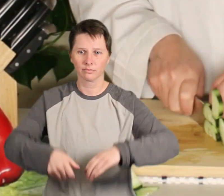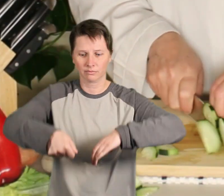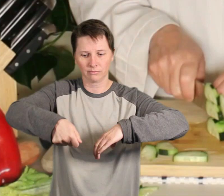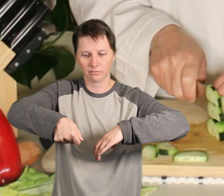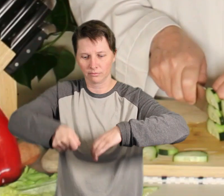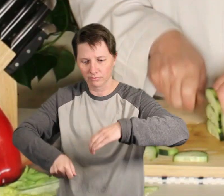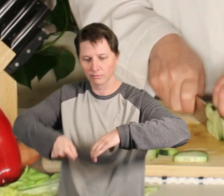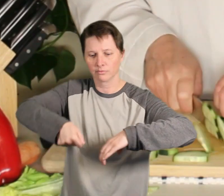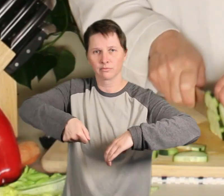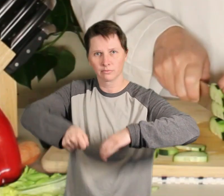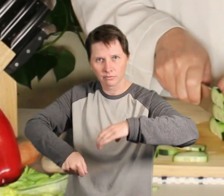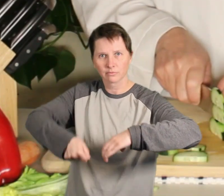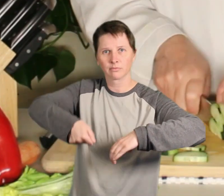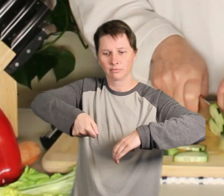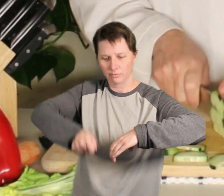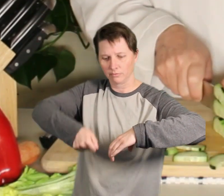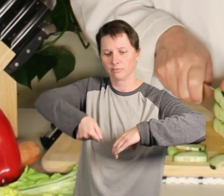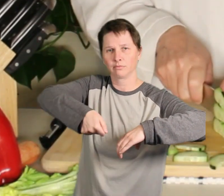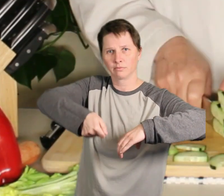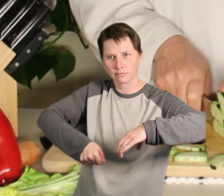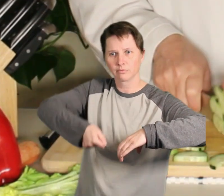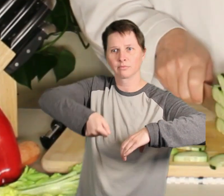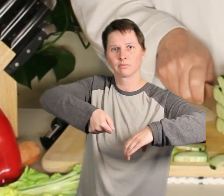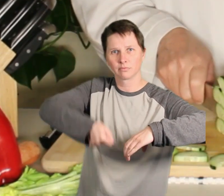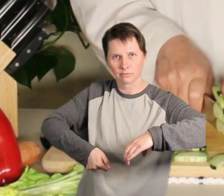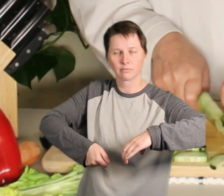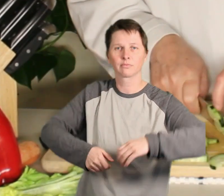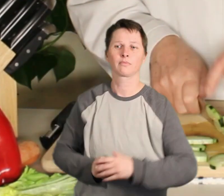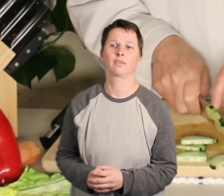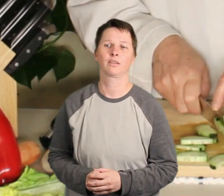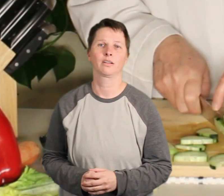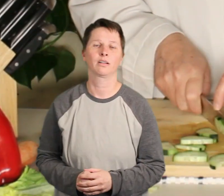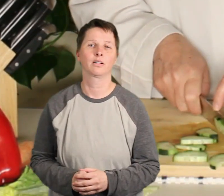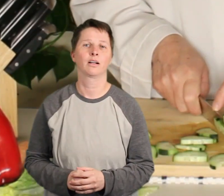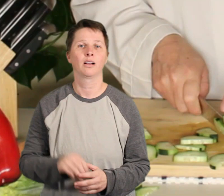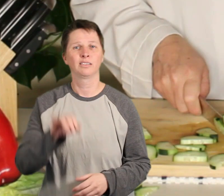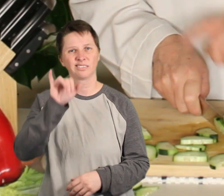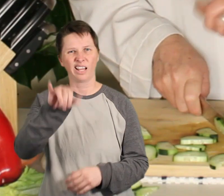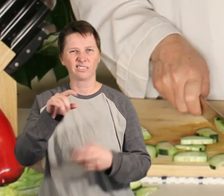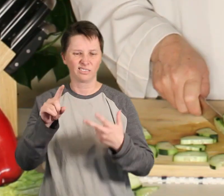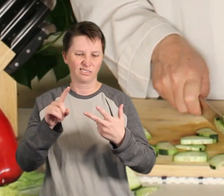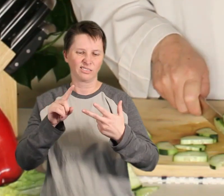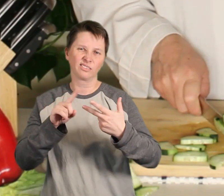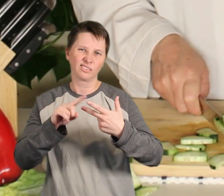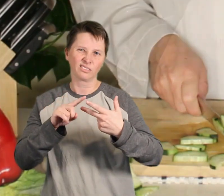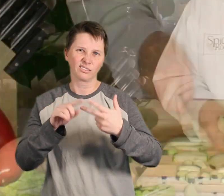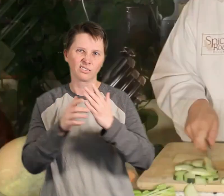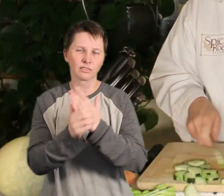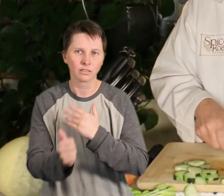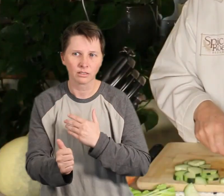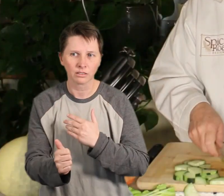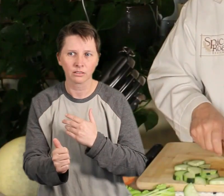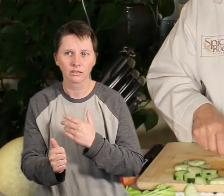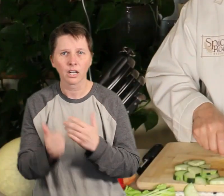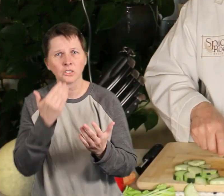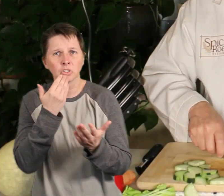the fastest. The reason I'd like you to go straight down is because this is the leading motion into the power tool.